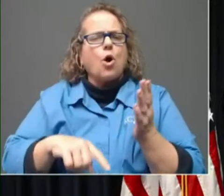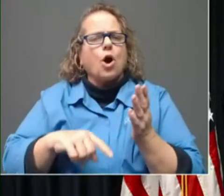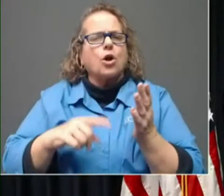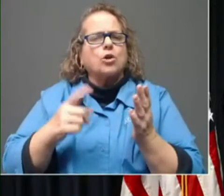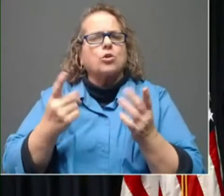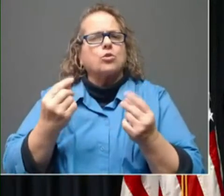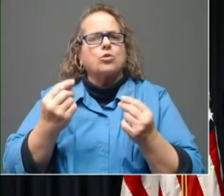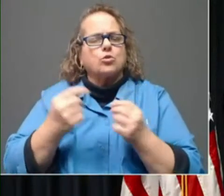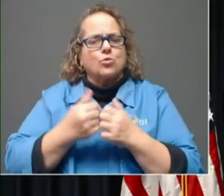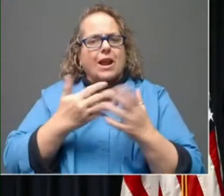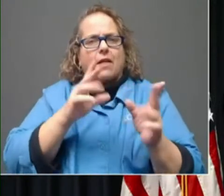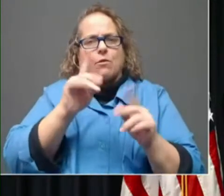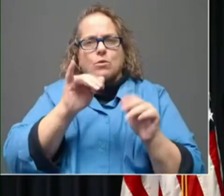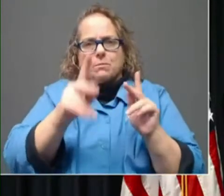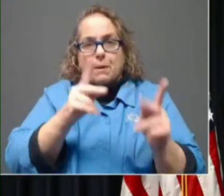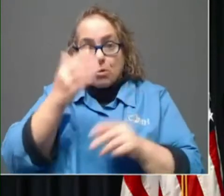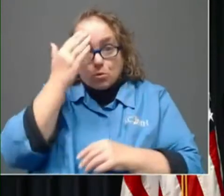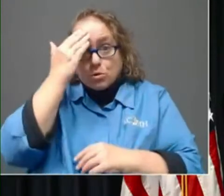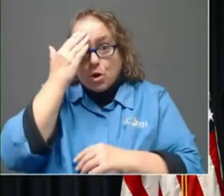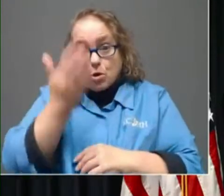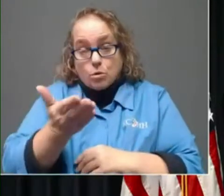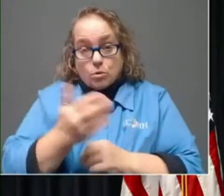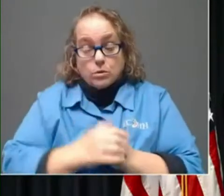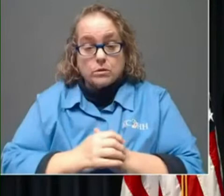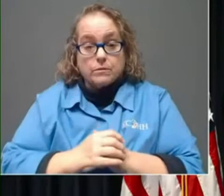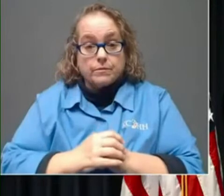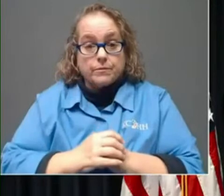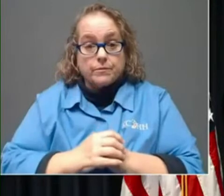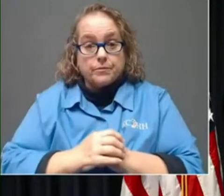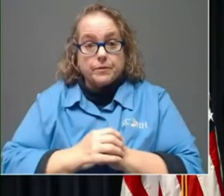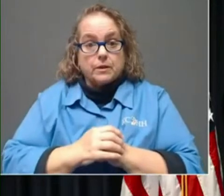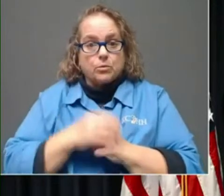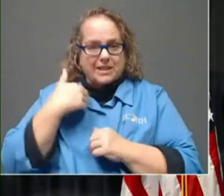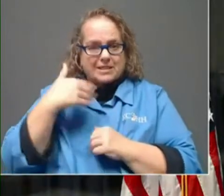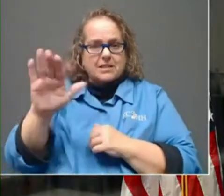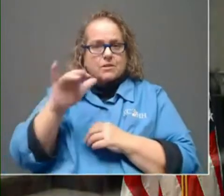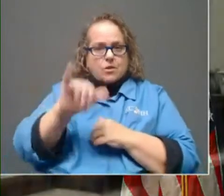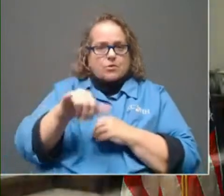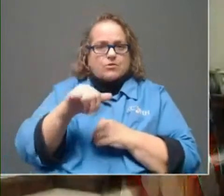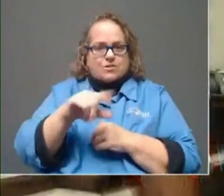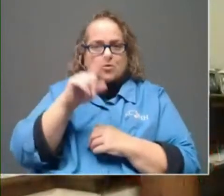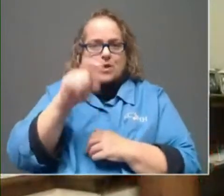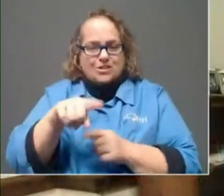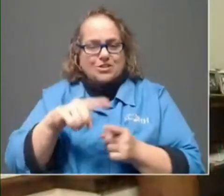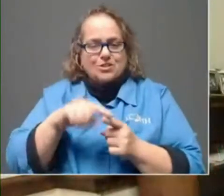know? All right, we're going to send those 5 questions over to Amy.